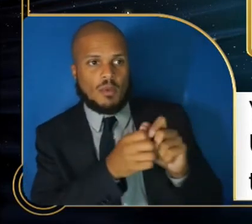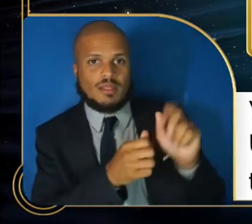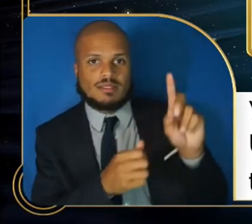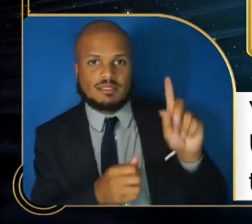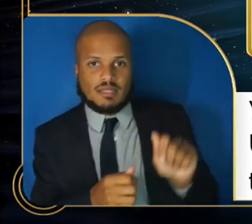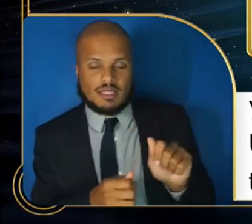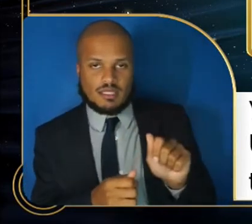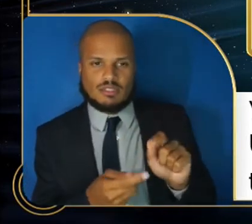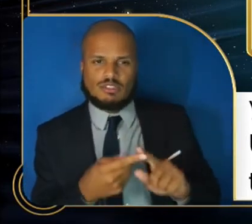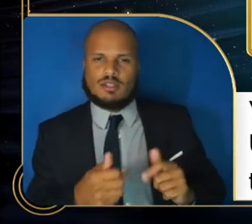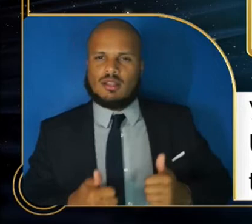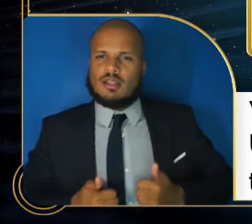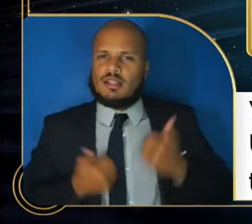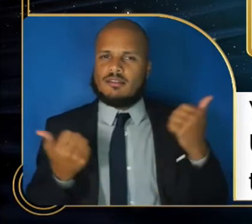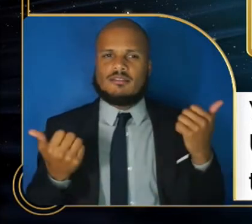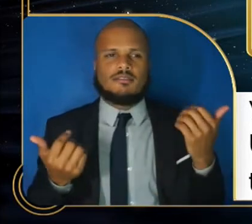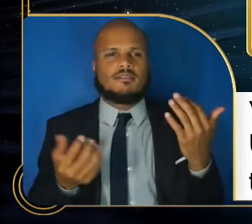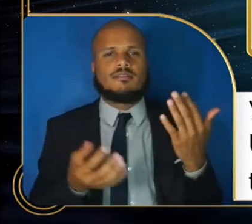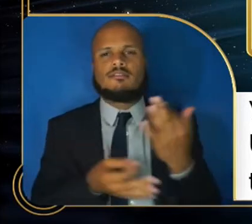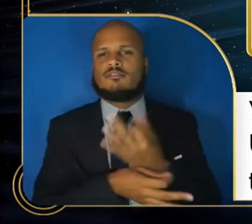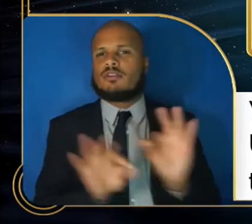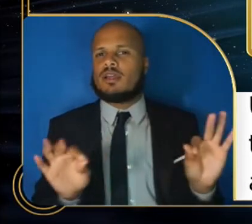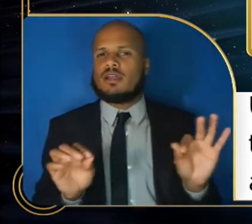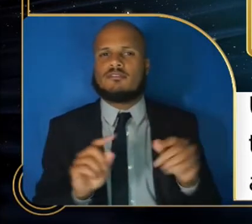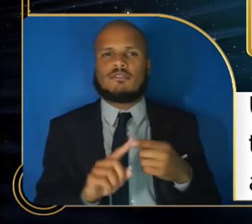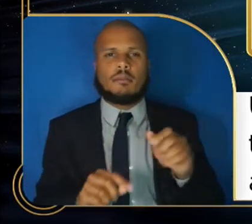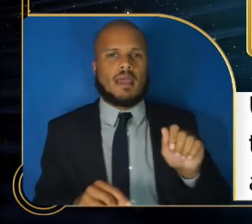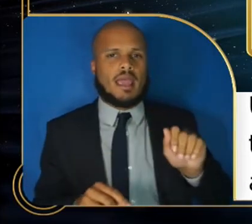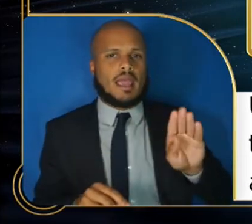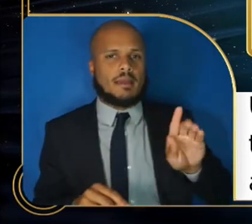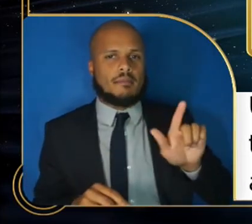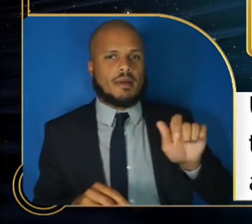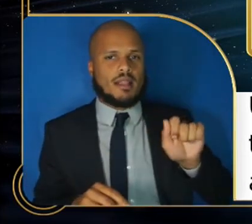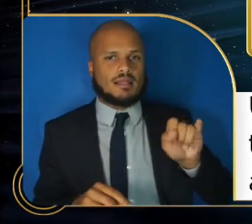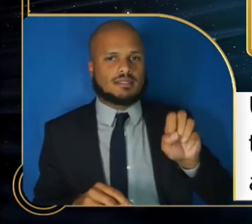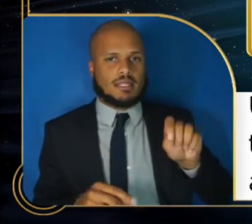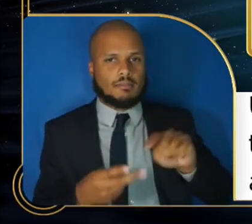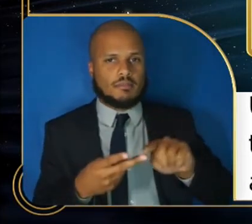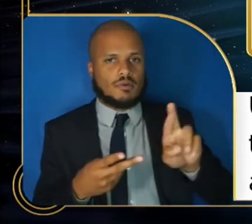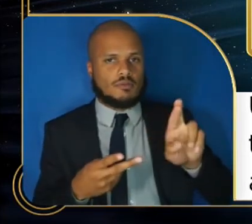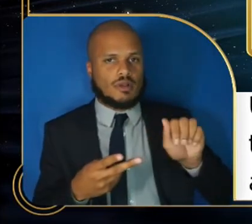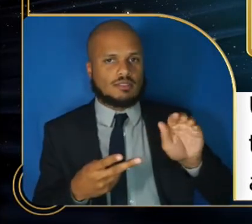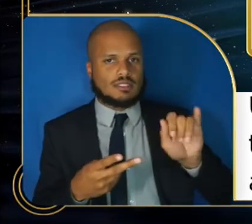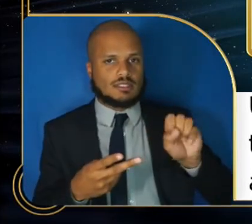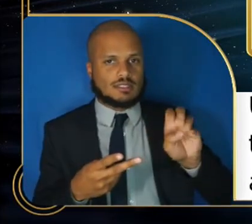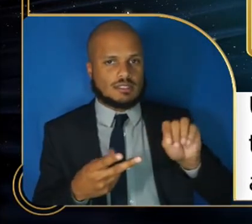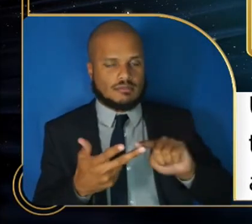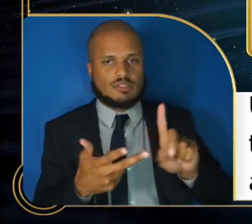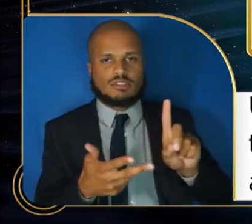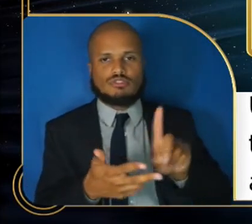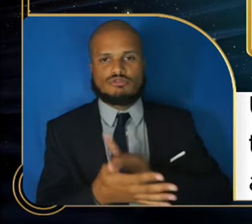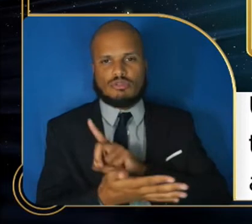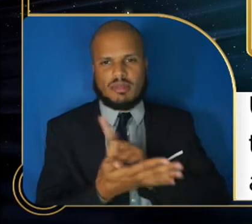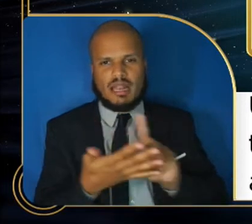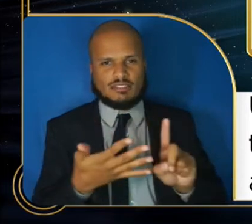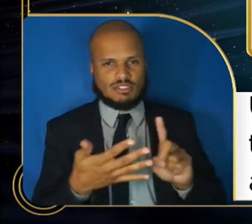live free from ableism, racism, and discrimination in any form. Congratulations